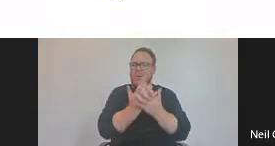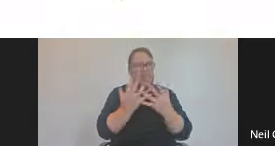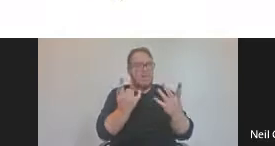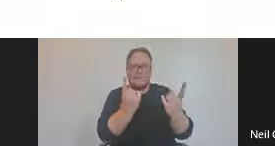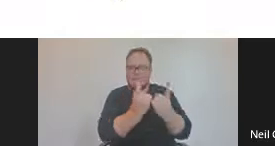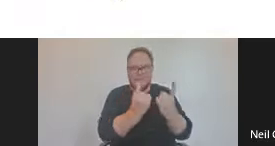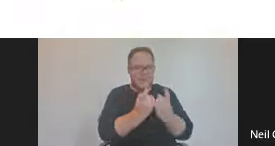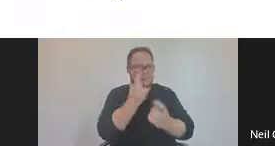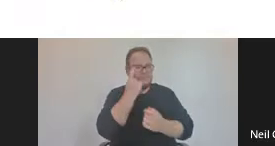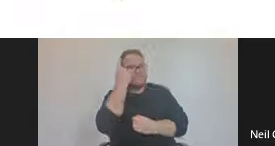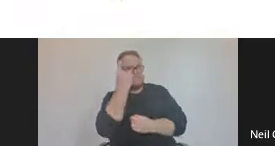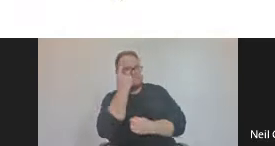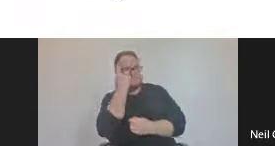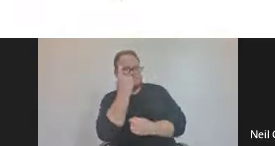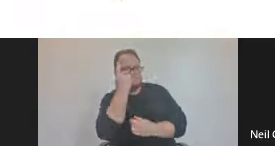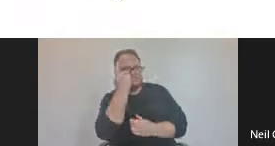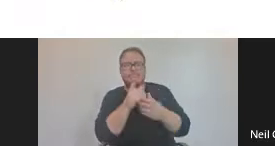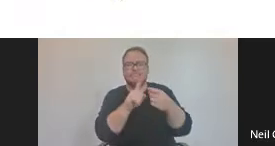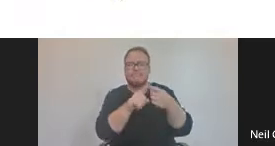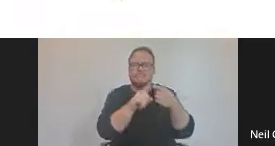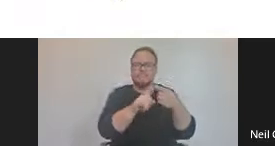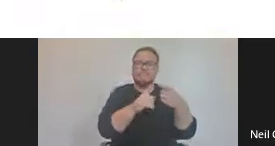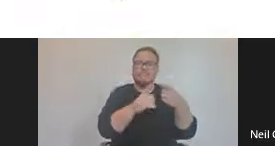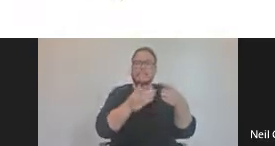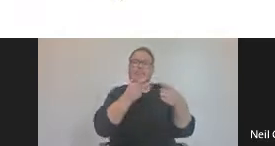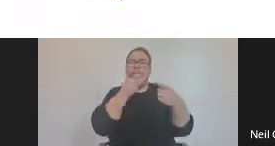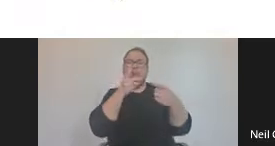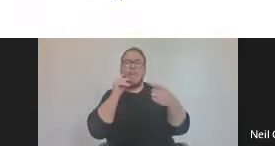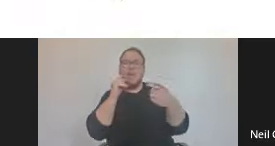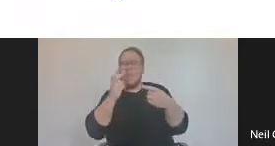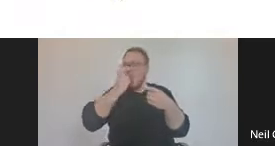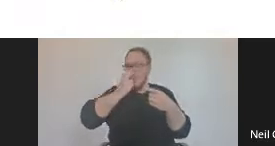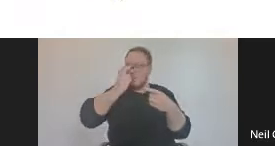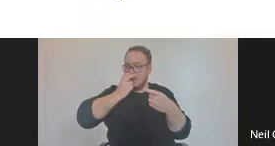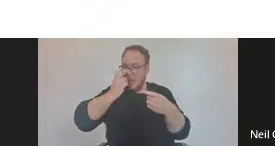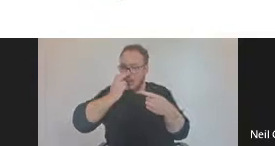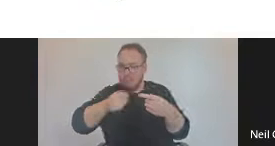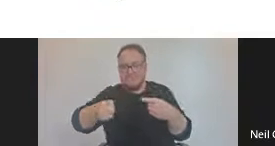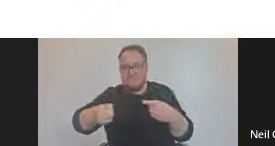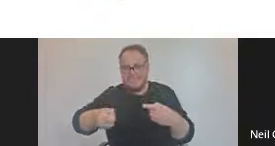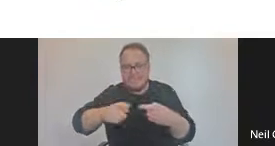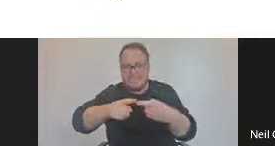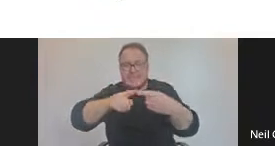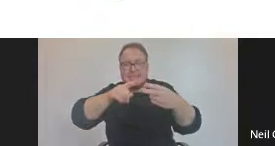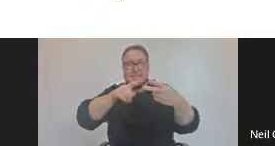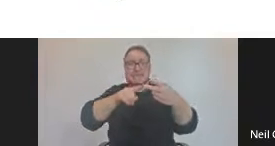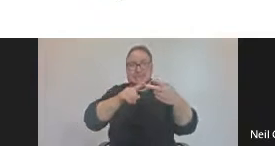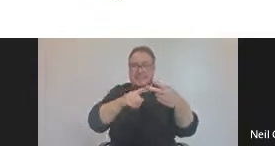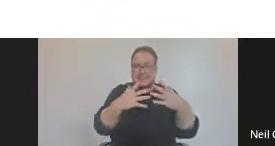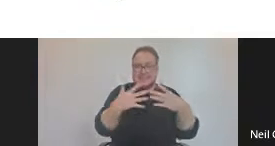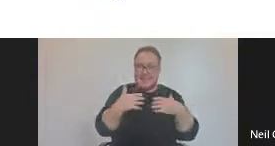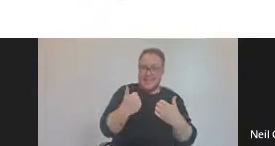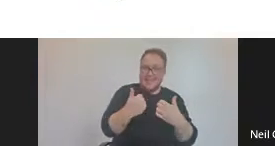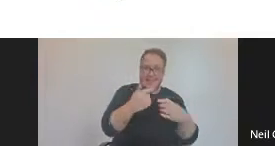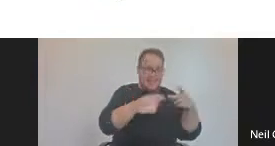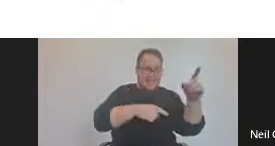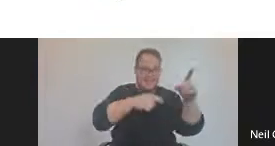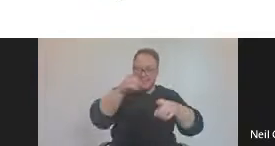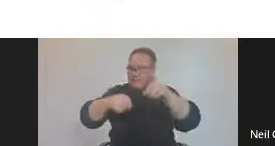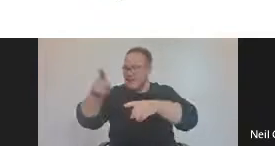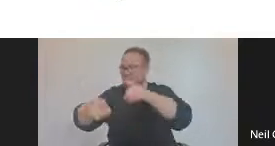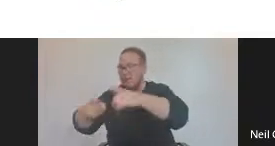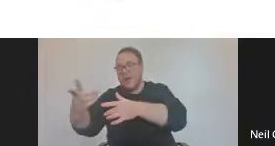these include our ageing population, the fact that people's health varies depending on different levels